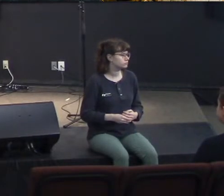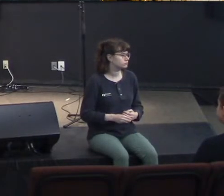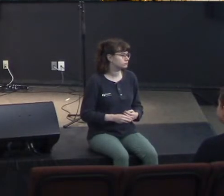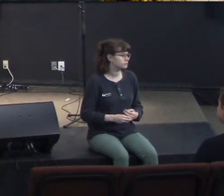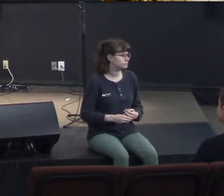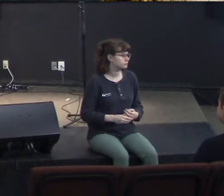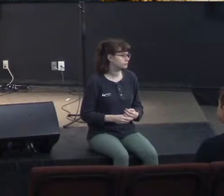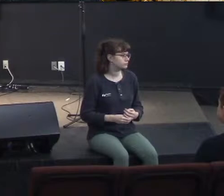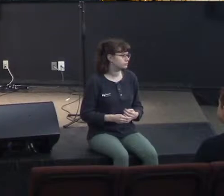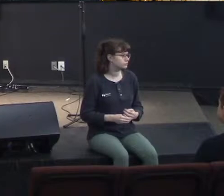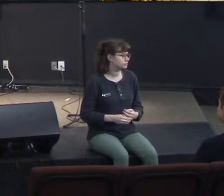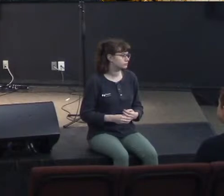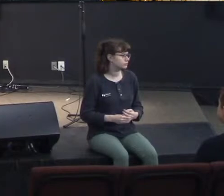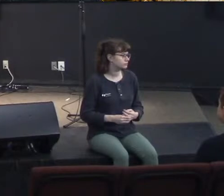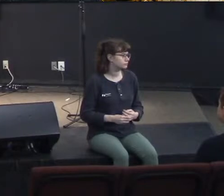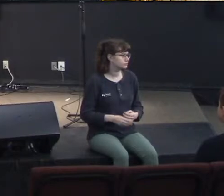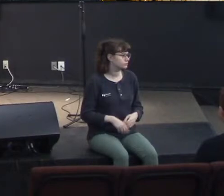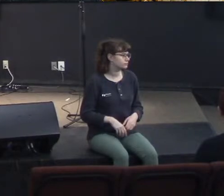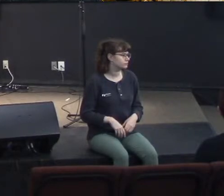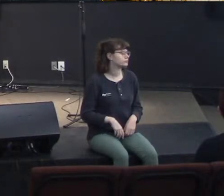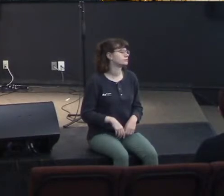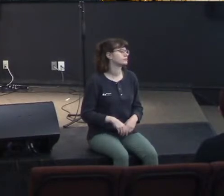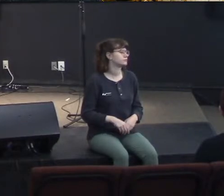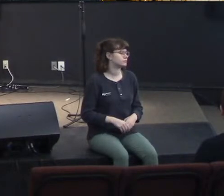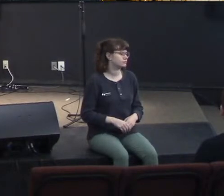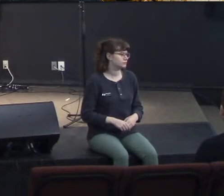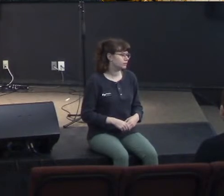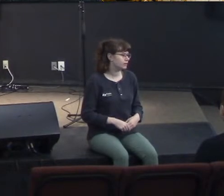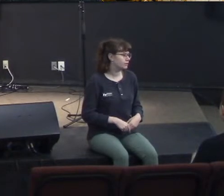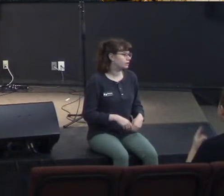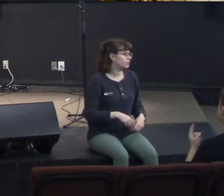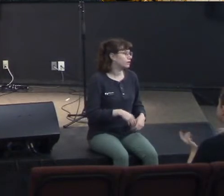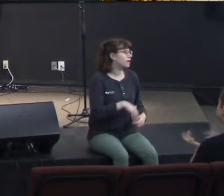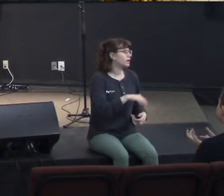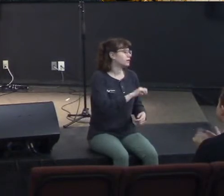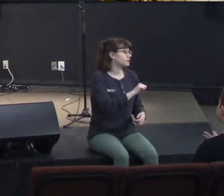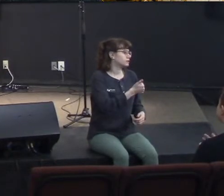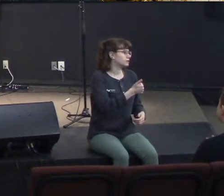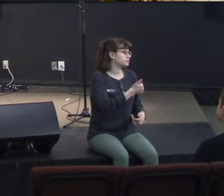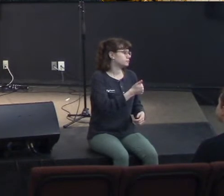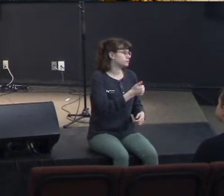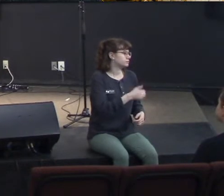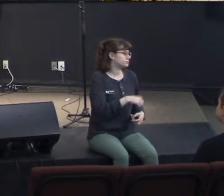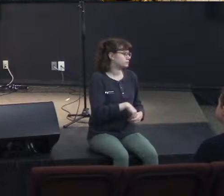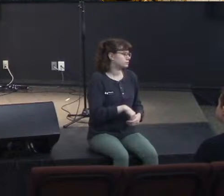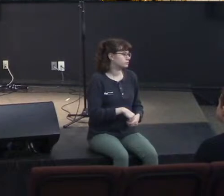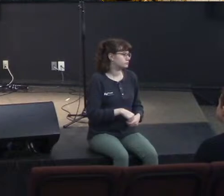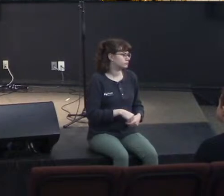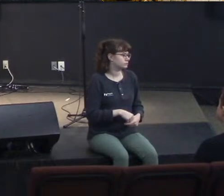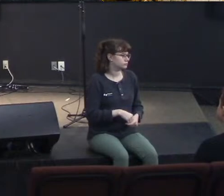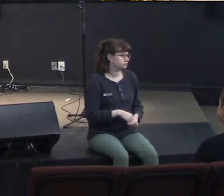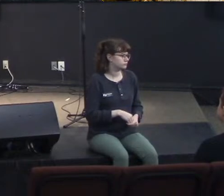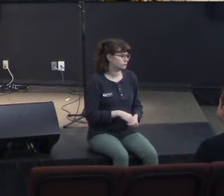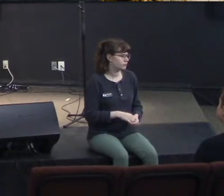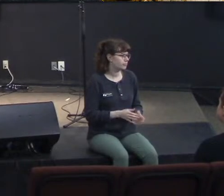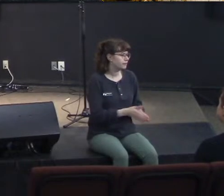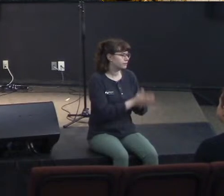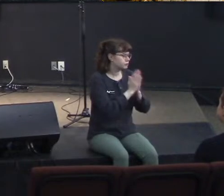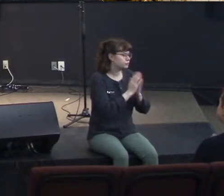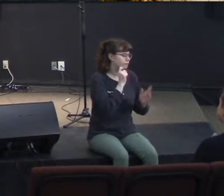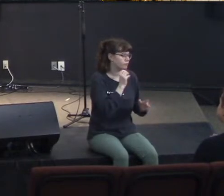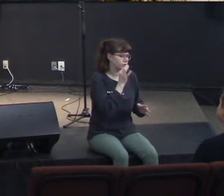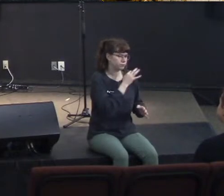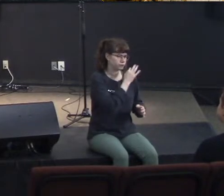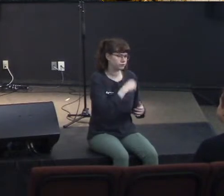But it got me thinking about Jesus and how much we really need him, right? So let's just pray for the communion and thank our